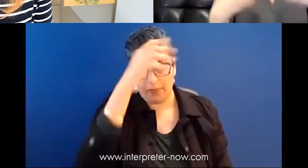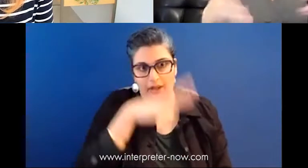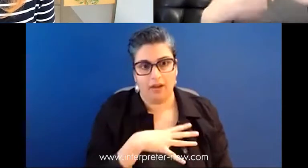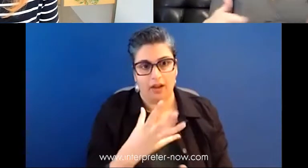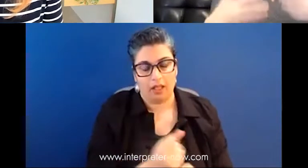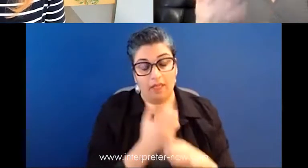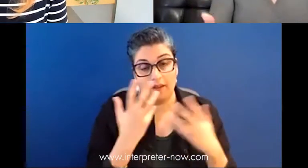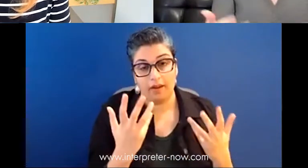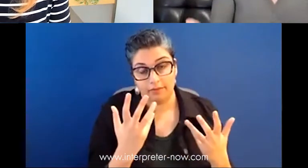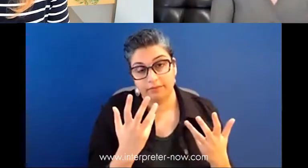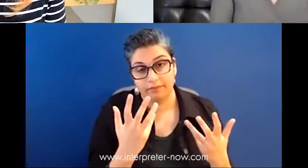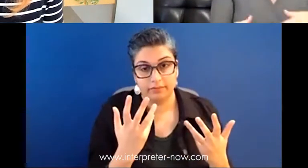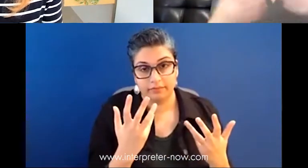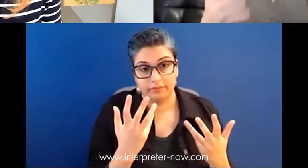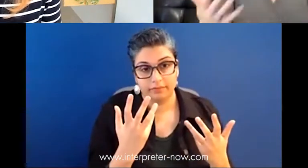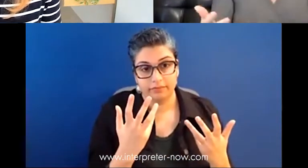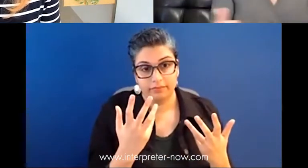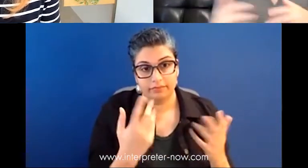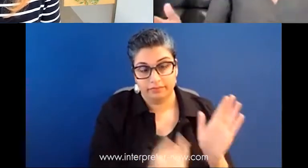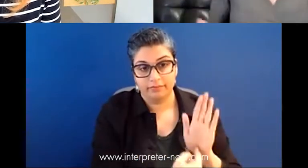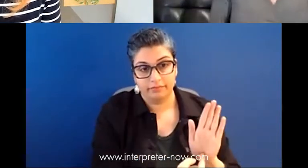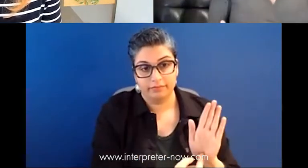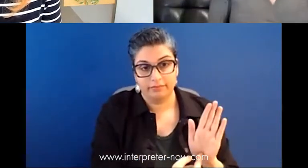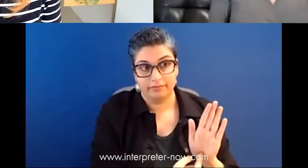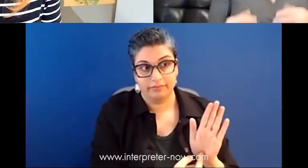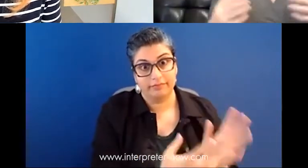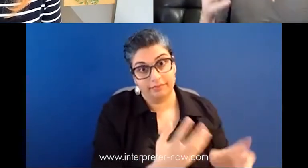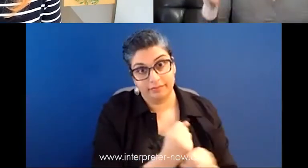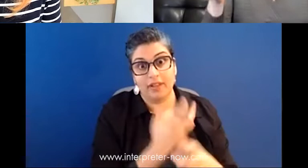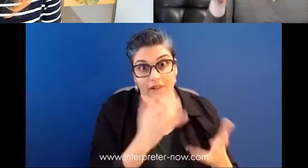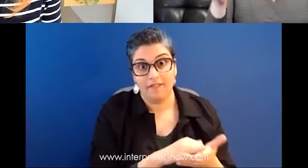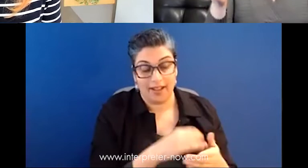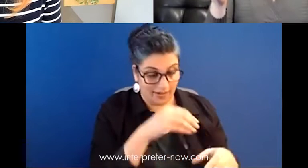of what I'm going to describe here kind of for free from a lot of different groups.